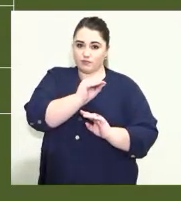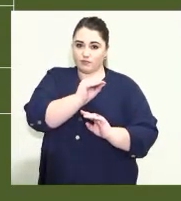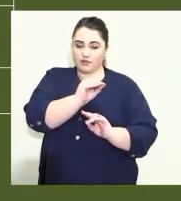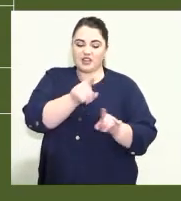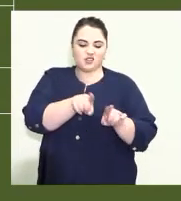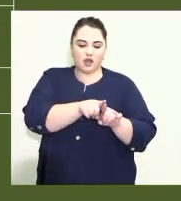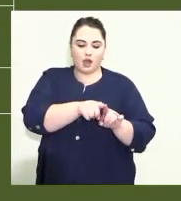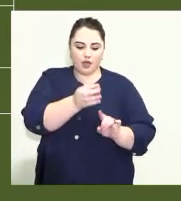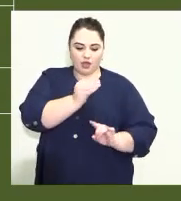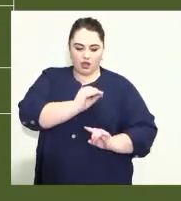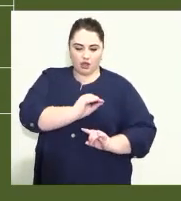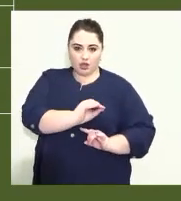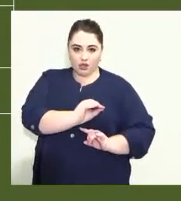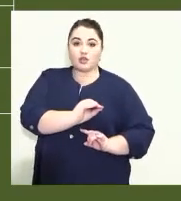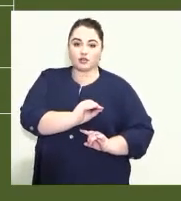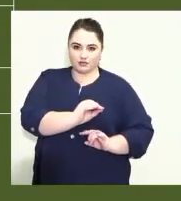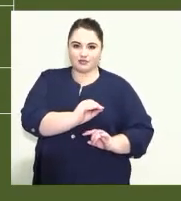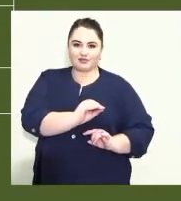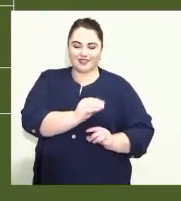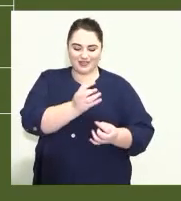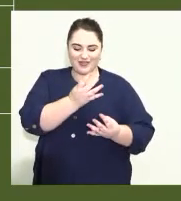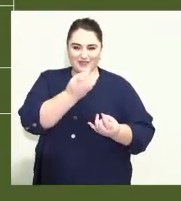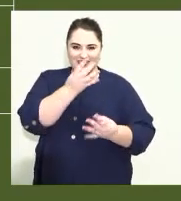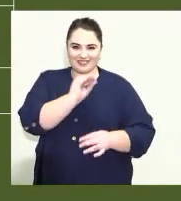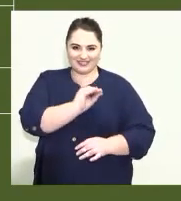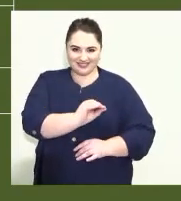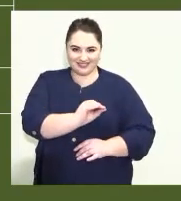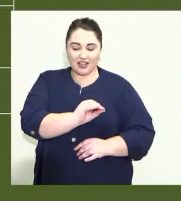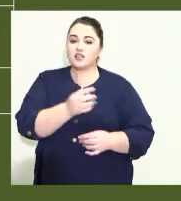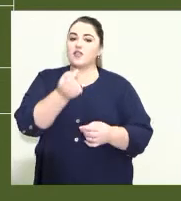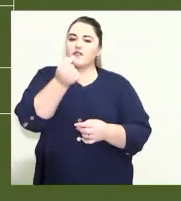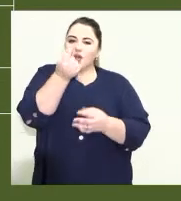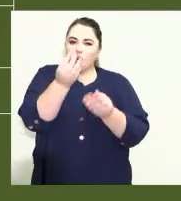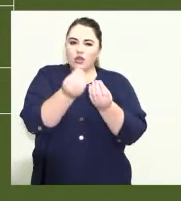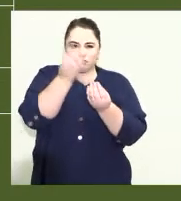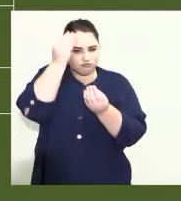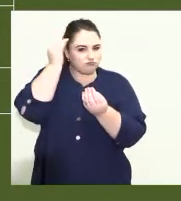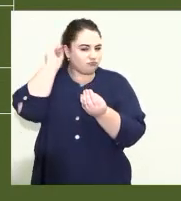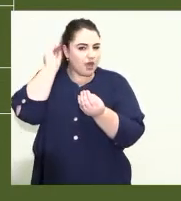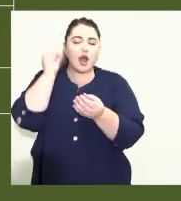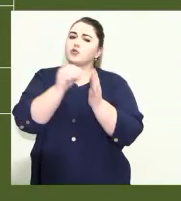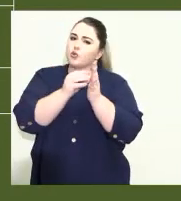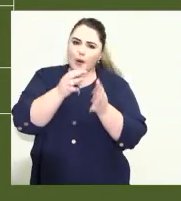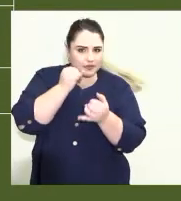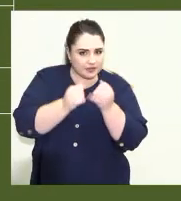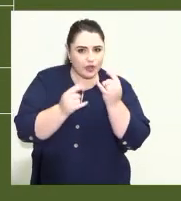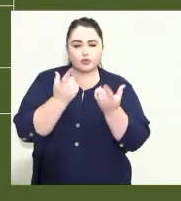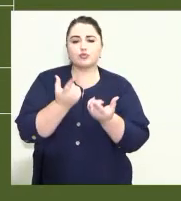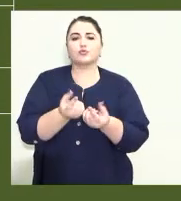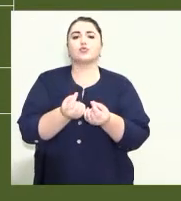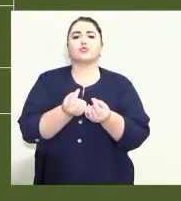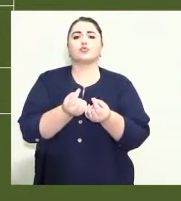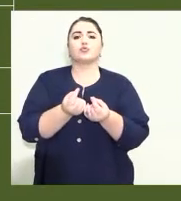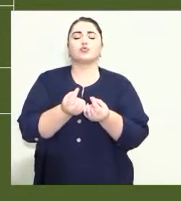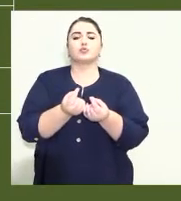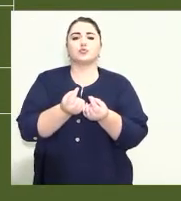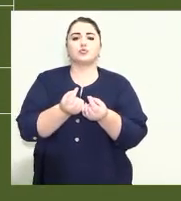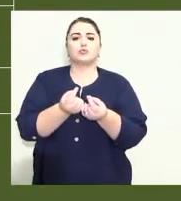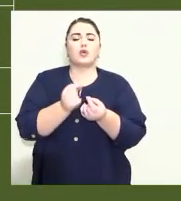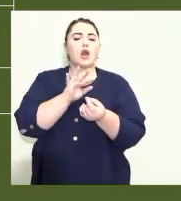with this unit, and you put in your stats there. So these are a few things, and learners go wrong with this, and then